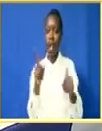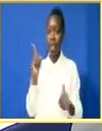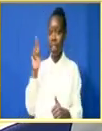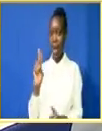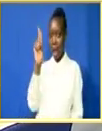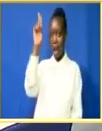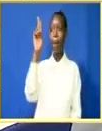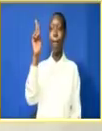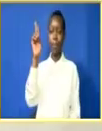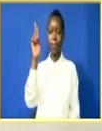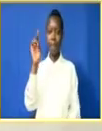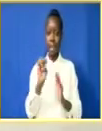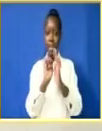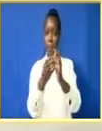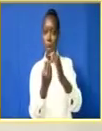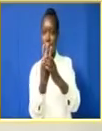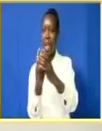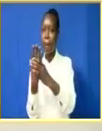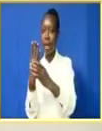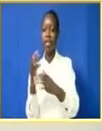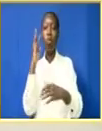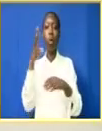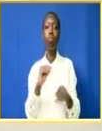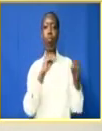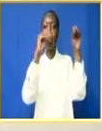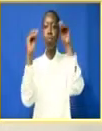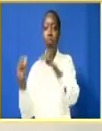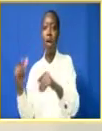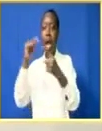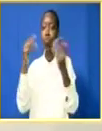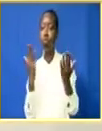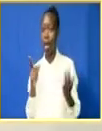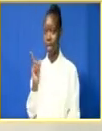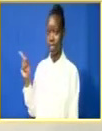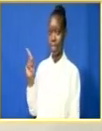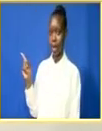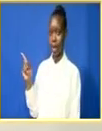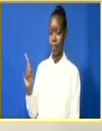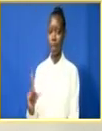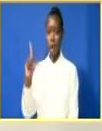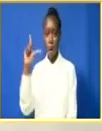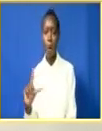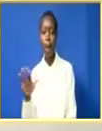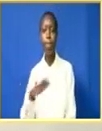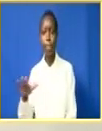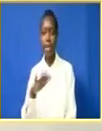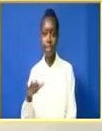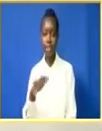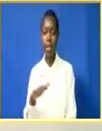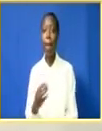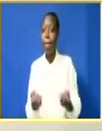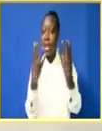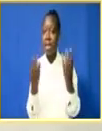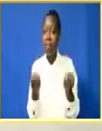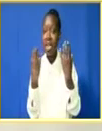the plant remains, they are going to be carried away down here to this part here. Okay. And you usually find in most places, there